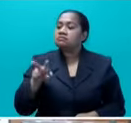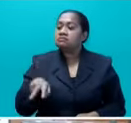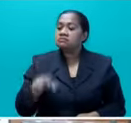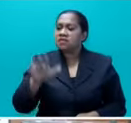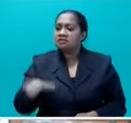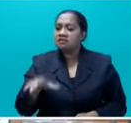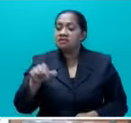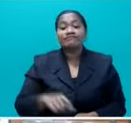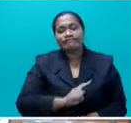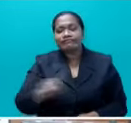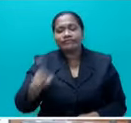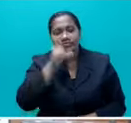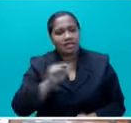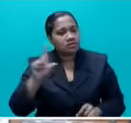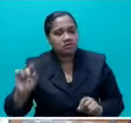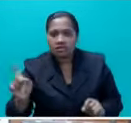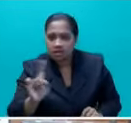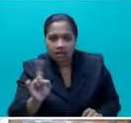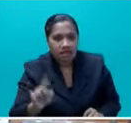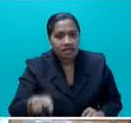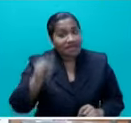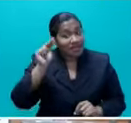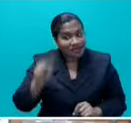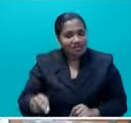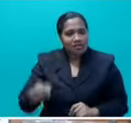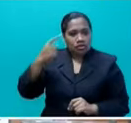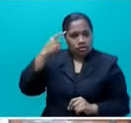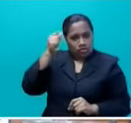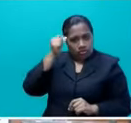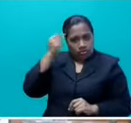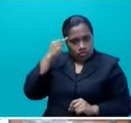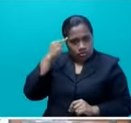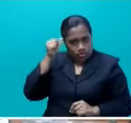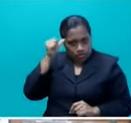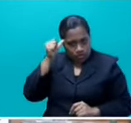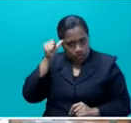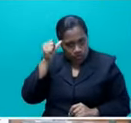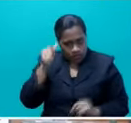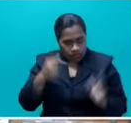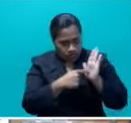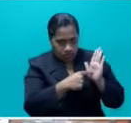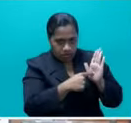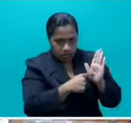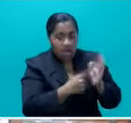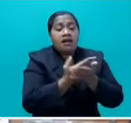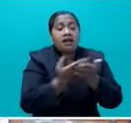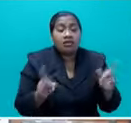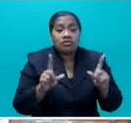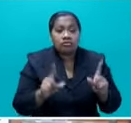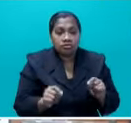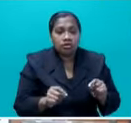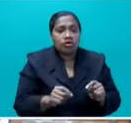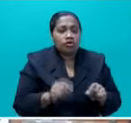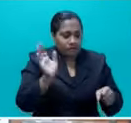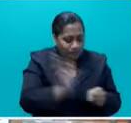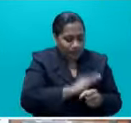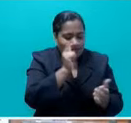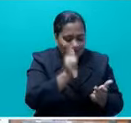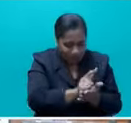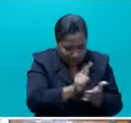know that. And the way that they know that is that when you review the laws, you have registers. Other countries have adopted